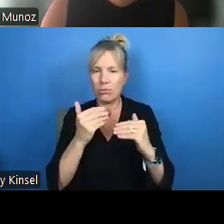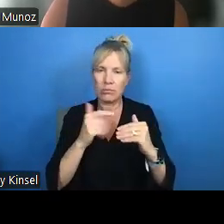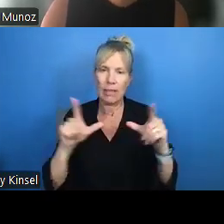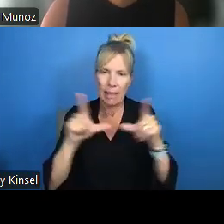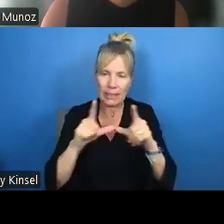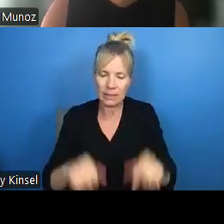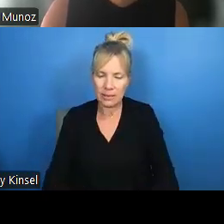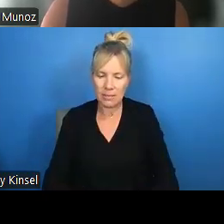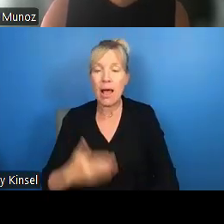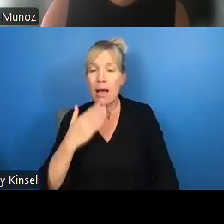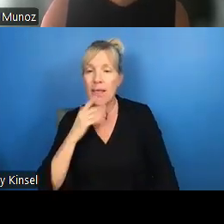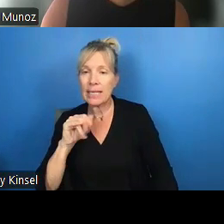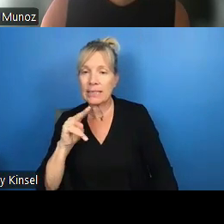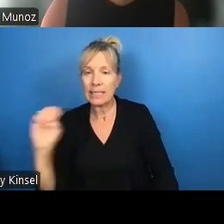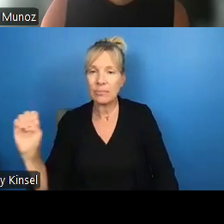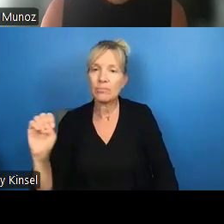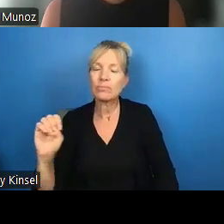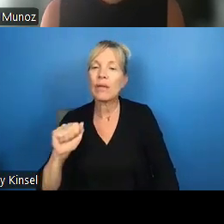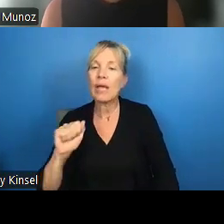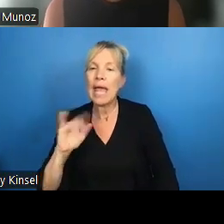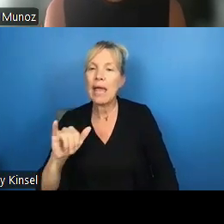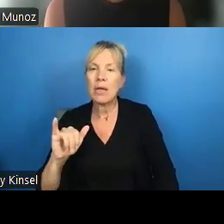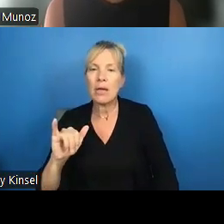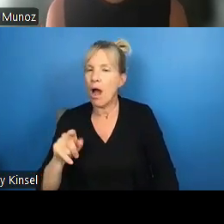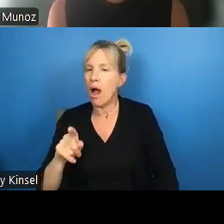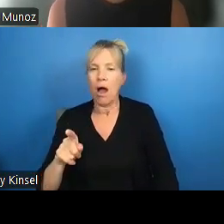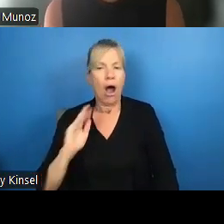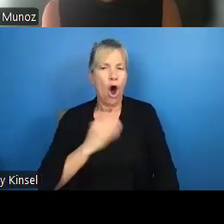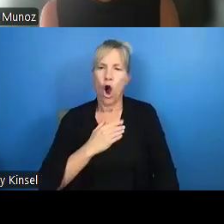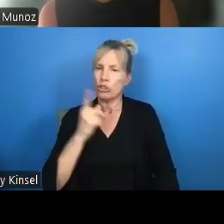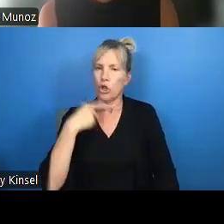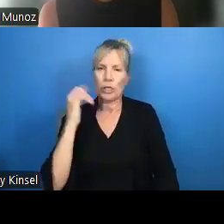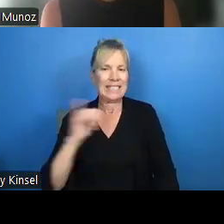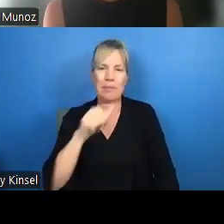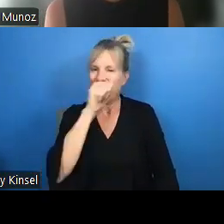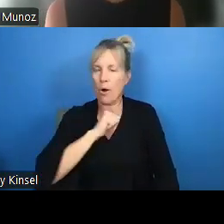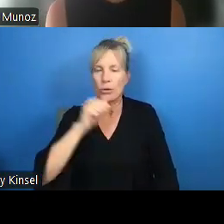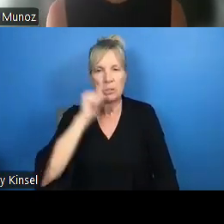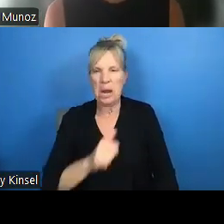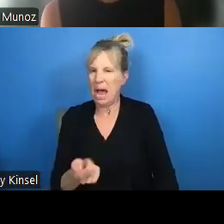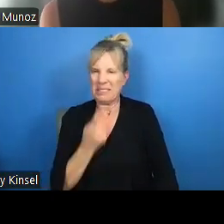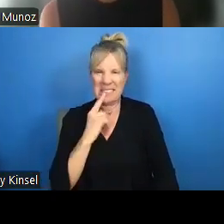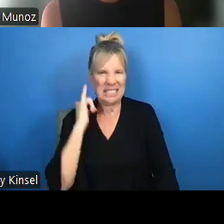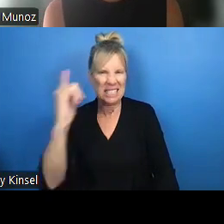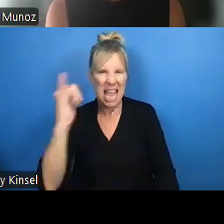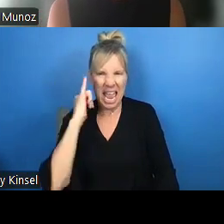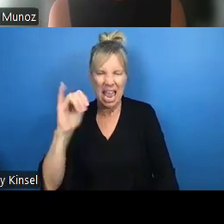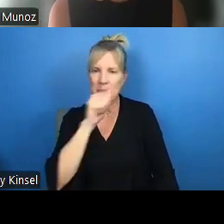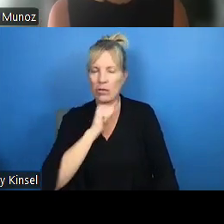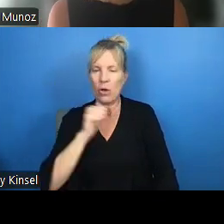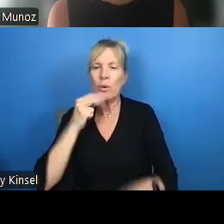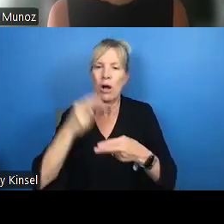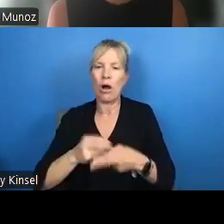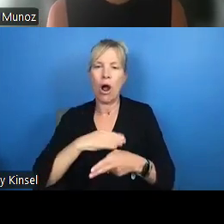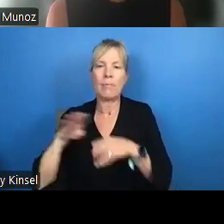Thank you, Lynn. Amy. And it looks very, very similar in Arizona. I have to say it's very similar. We call ours behavioral